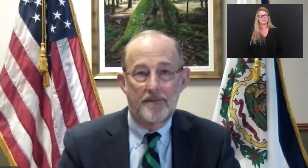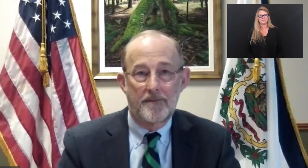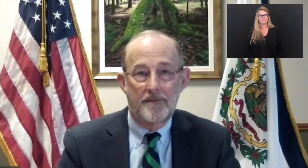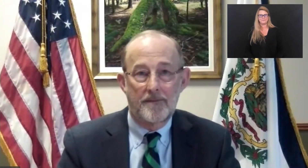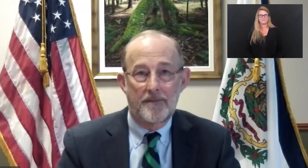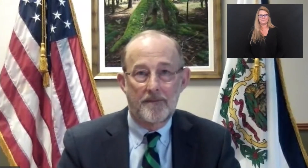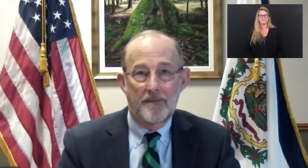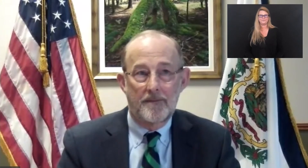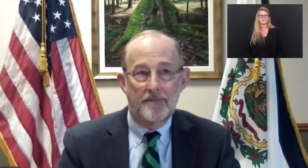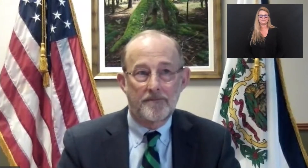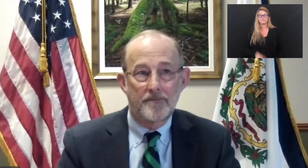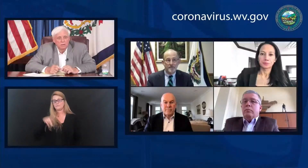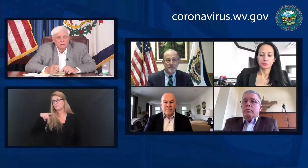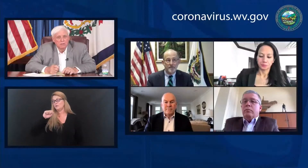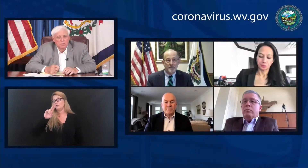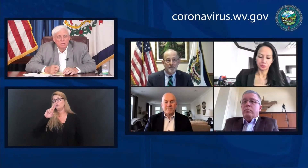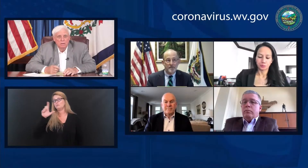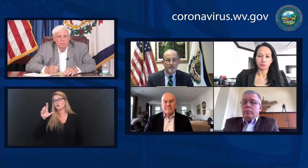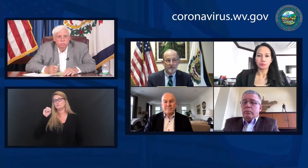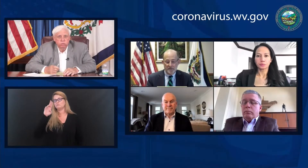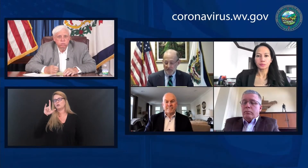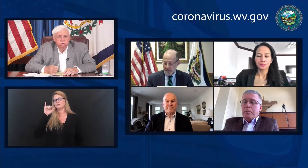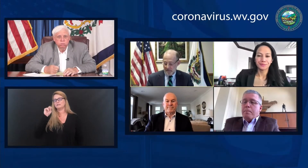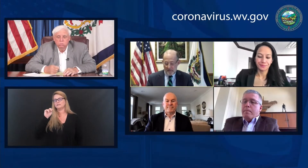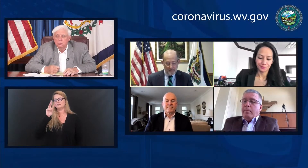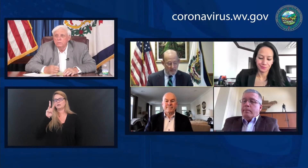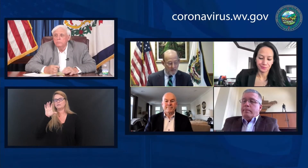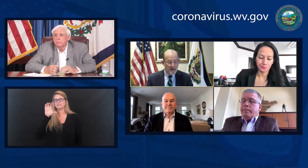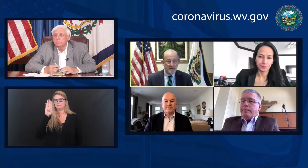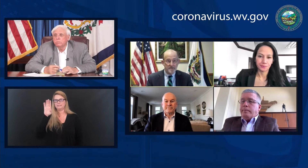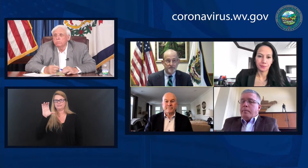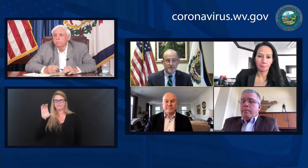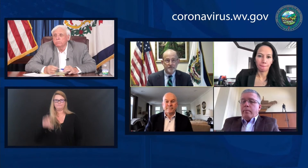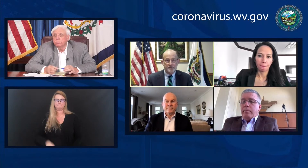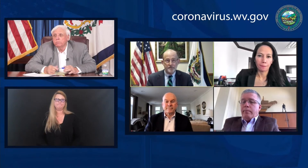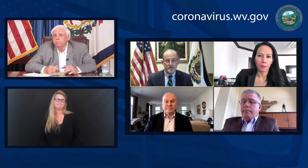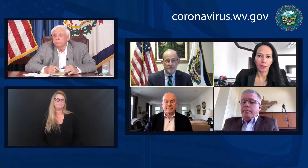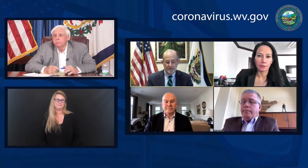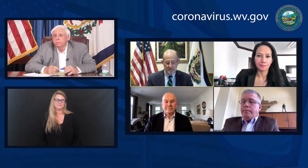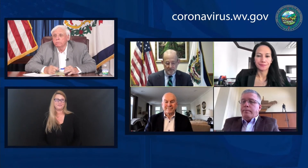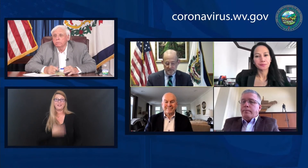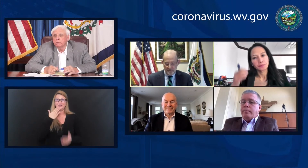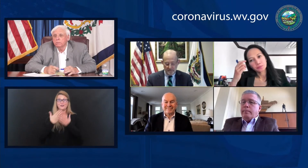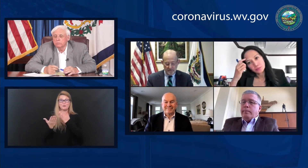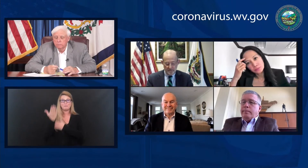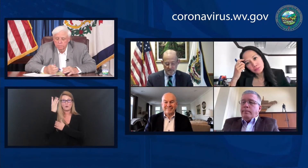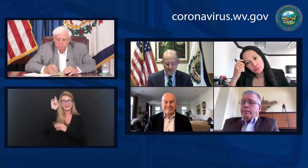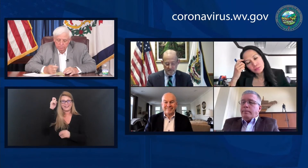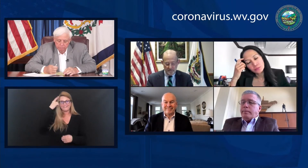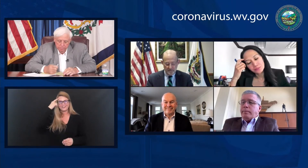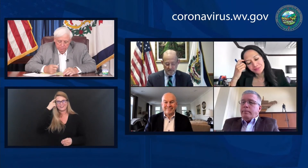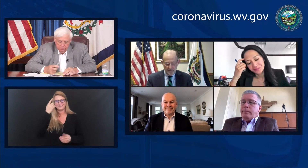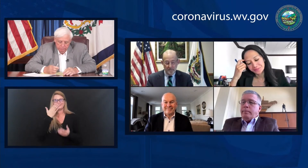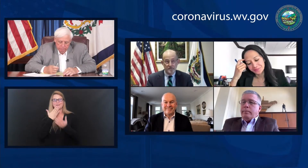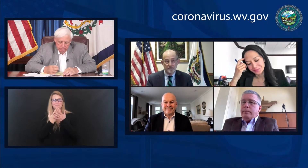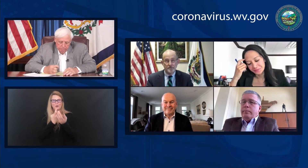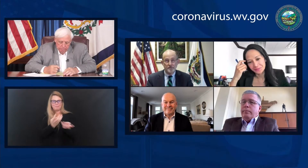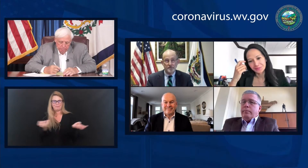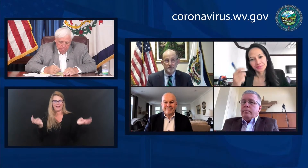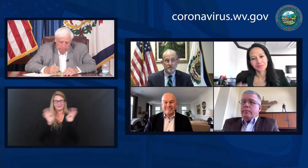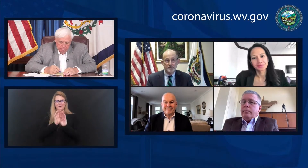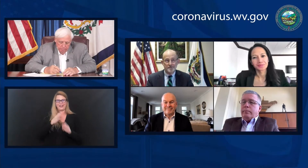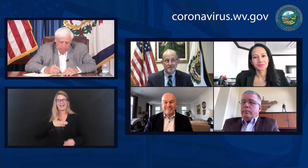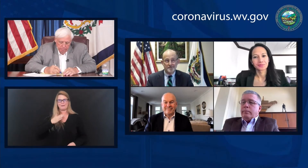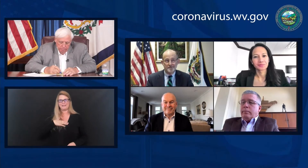All right, thank you, Kenny. Next to Paul Mullen with WCBC. Good morning, Governor. Good morning, panel. Happy St. Patrick's Day. Governor, you